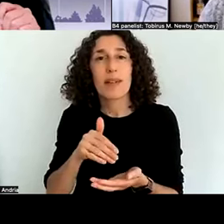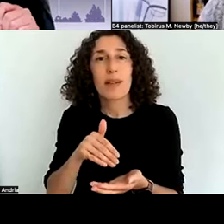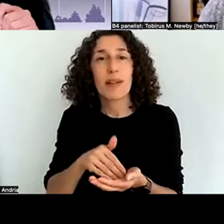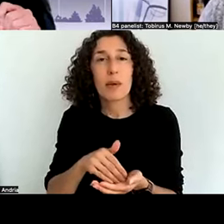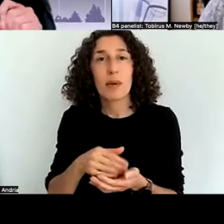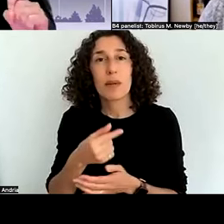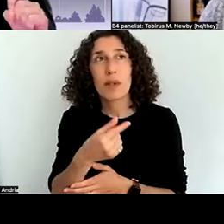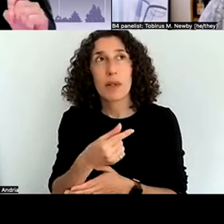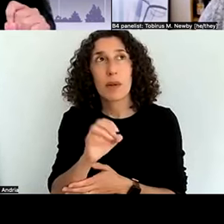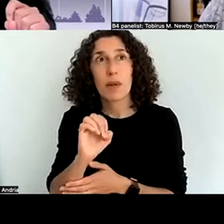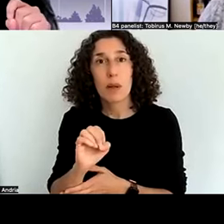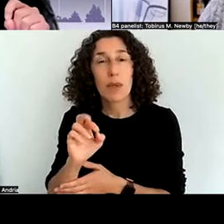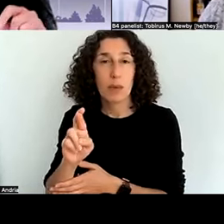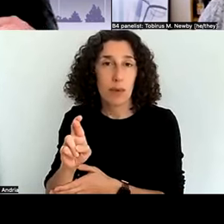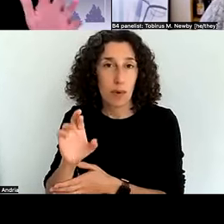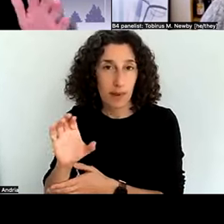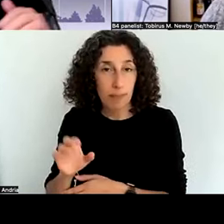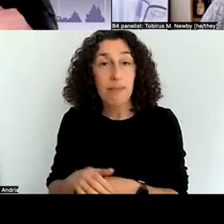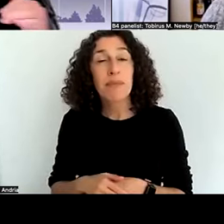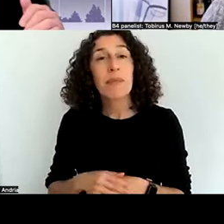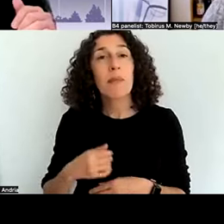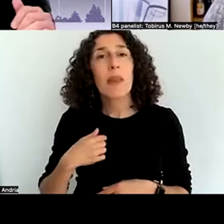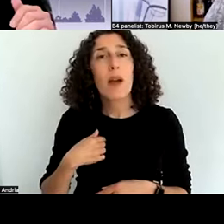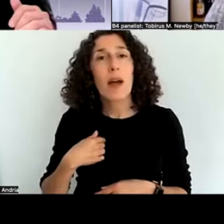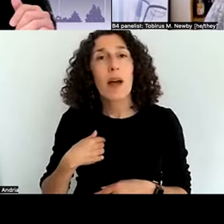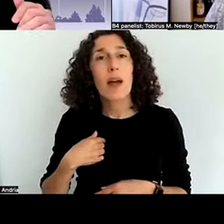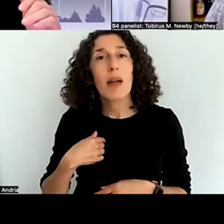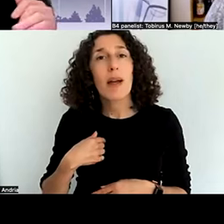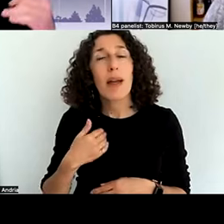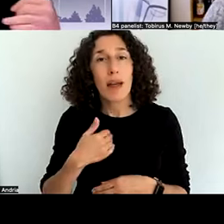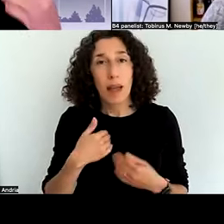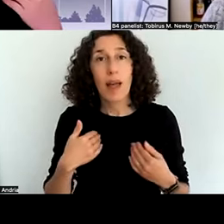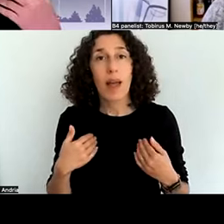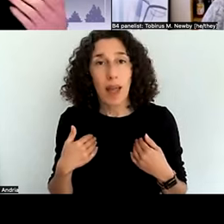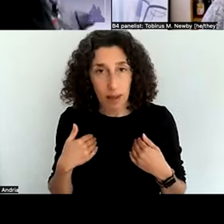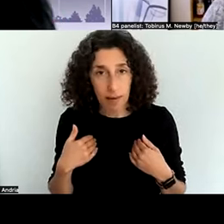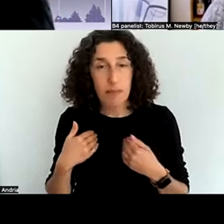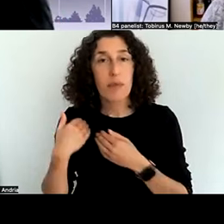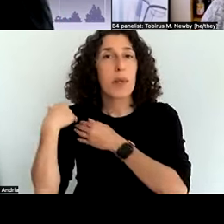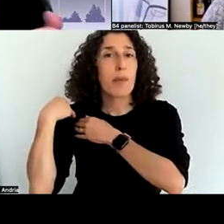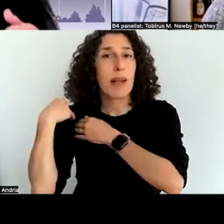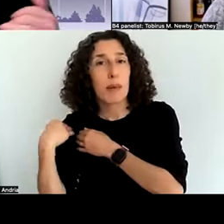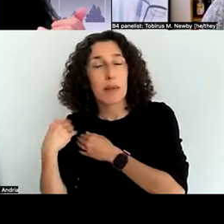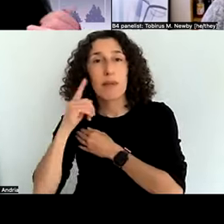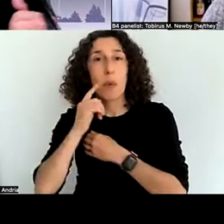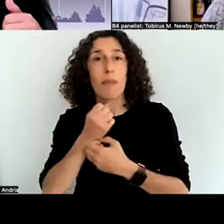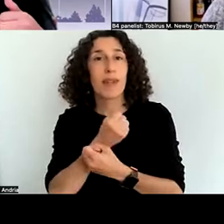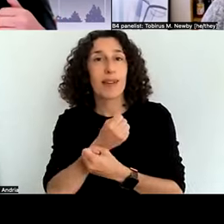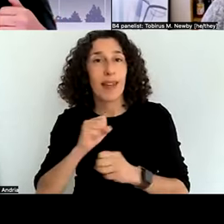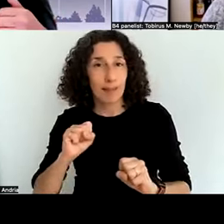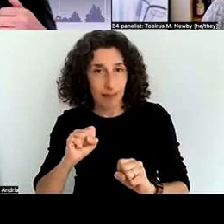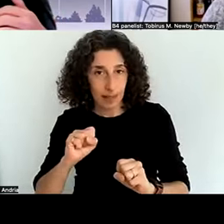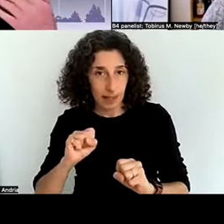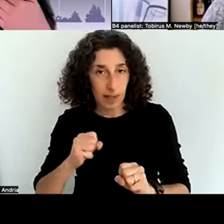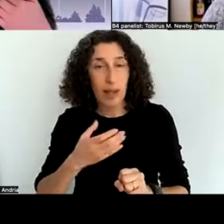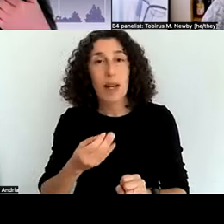has a responsibility, let's say, for safety, I know that I can contribute towards safety